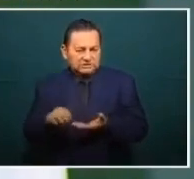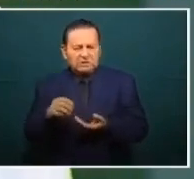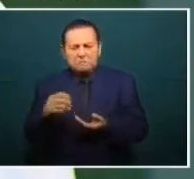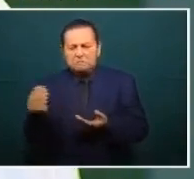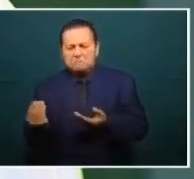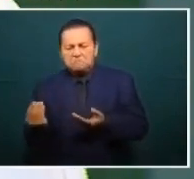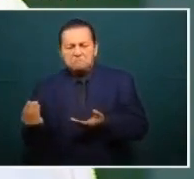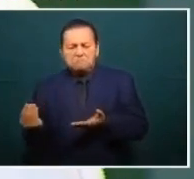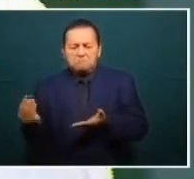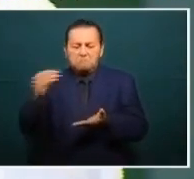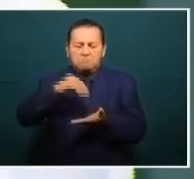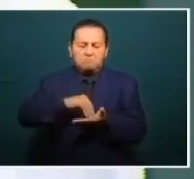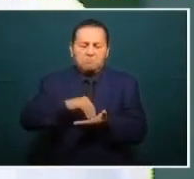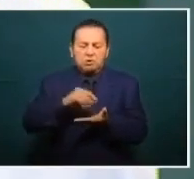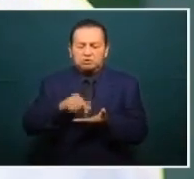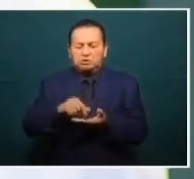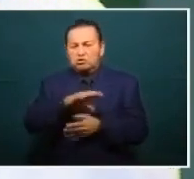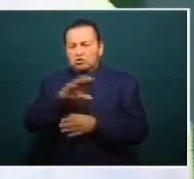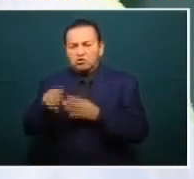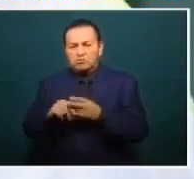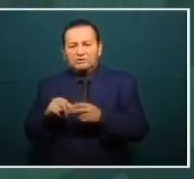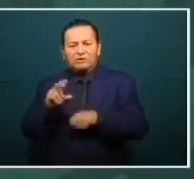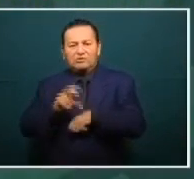used to say we should not